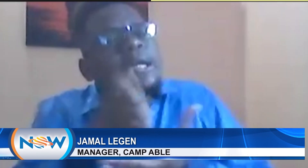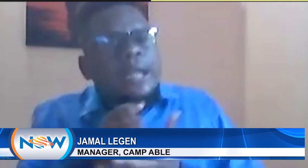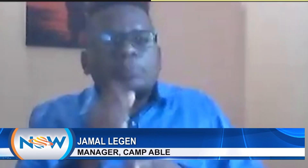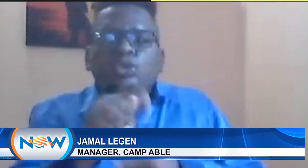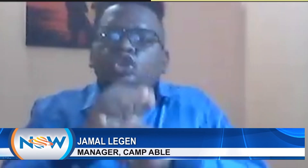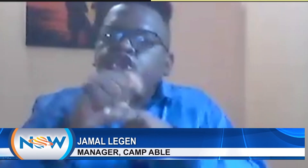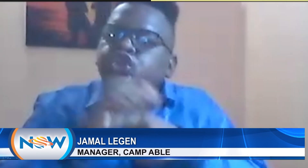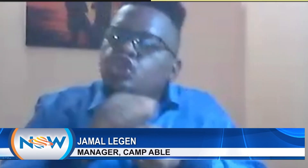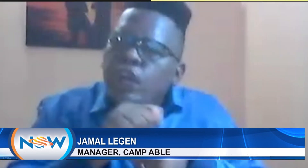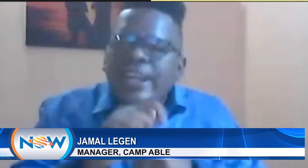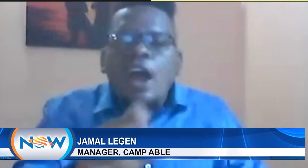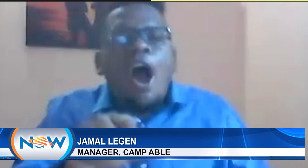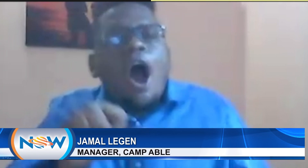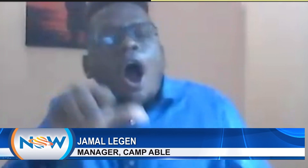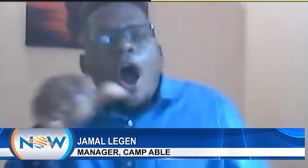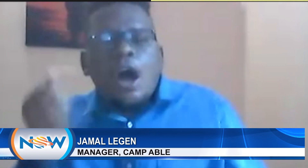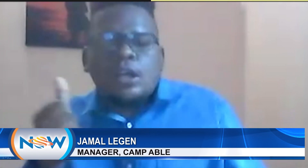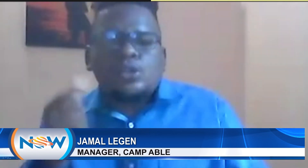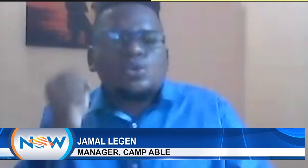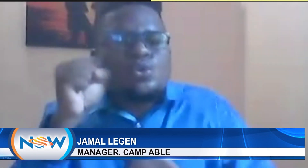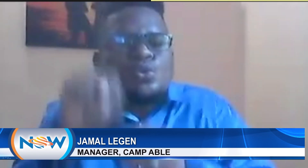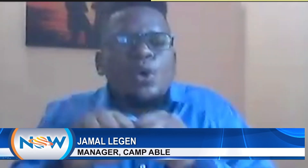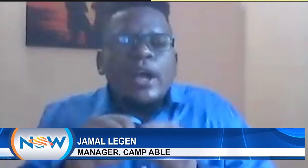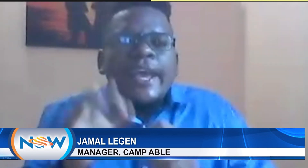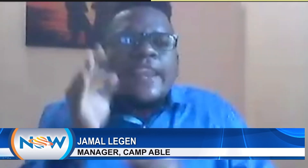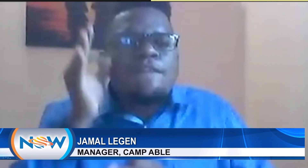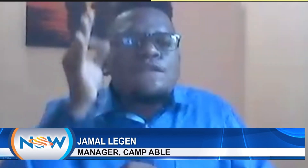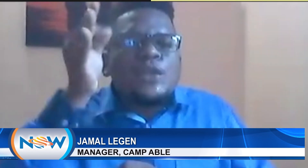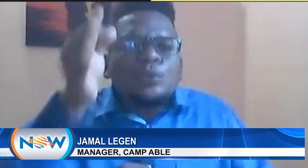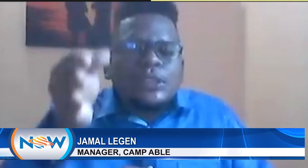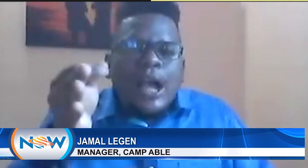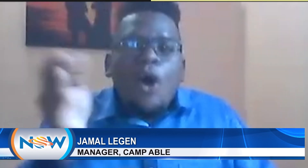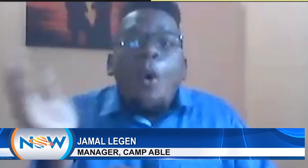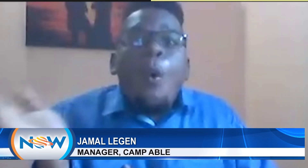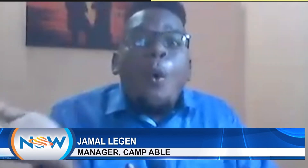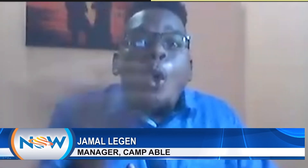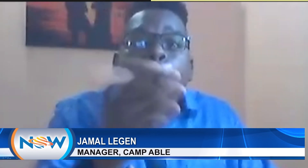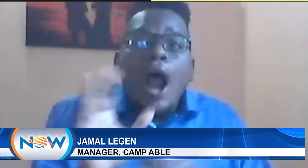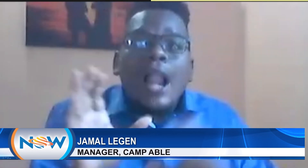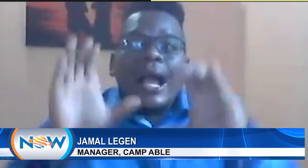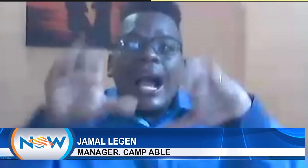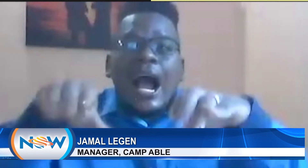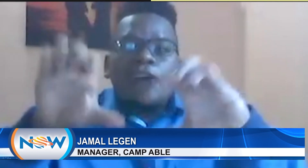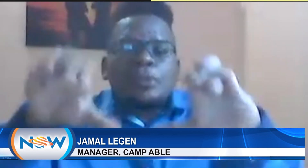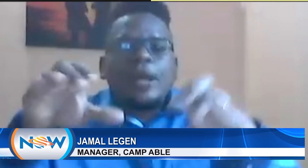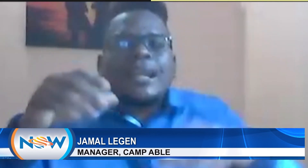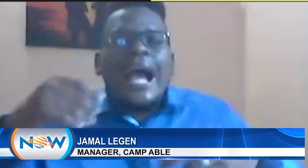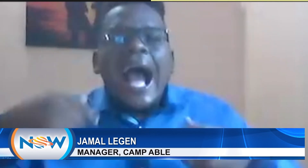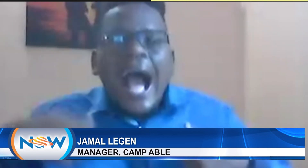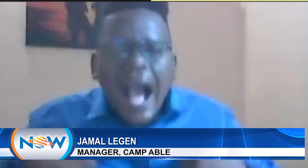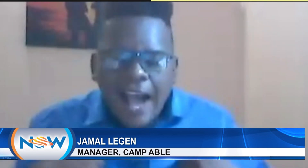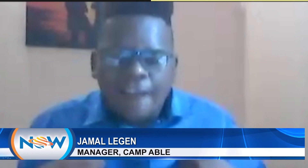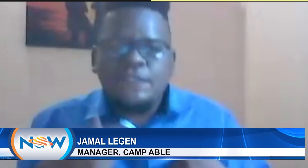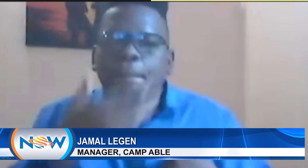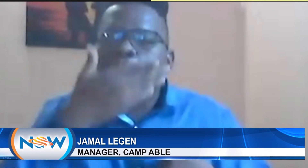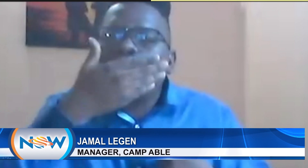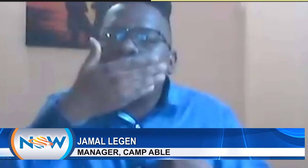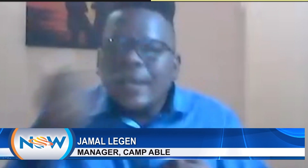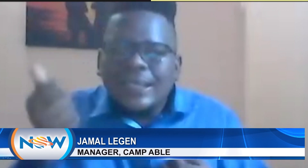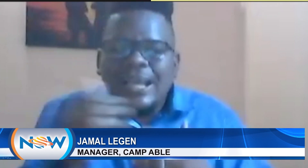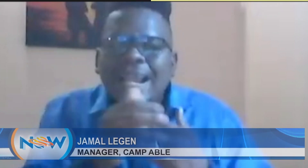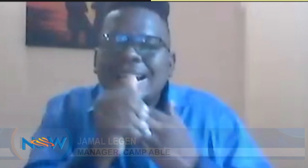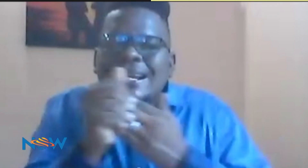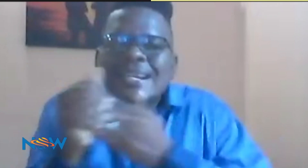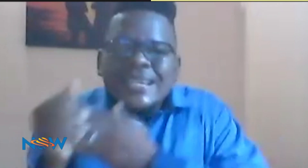teens and preteens getting training so that in the future, all in